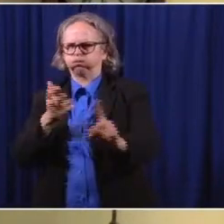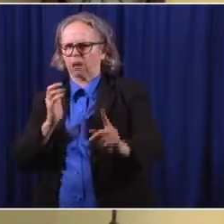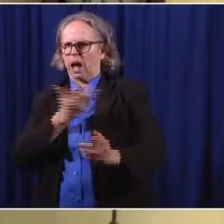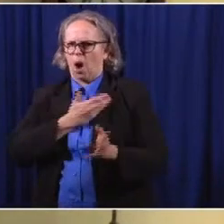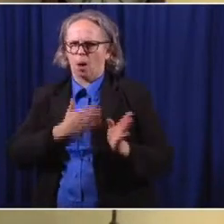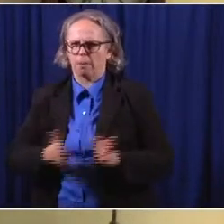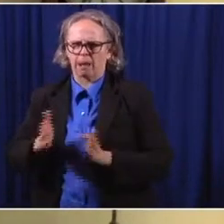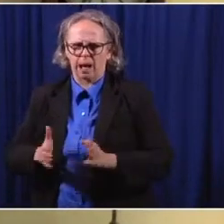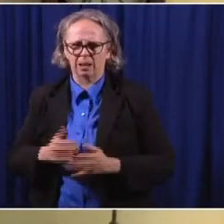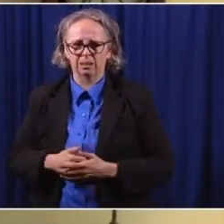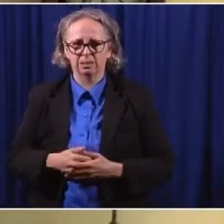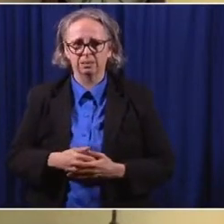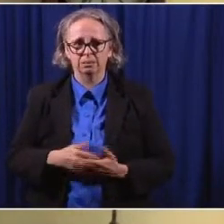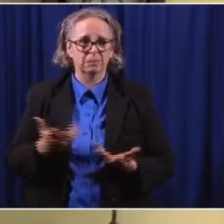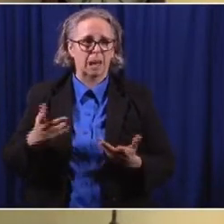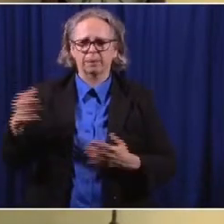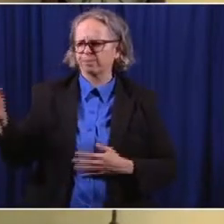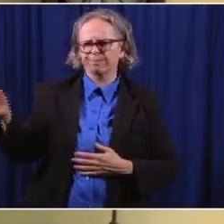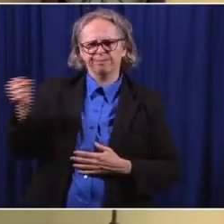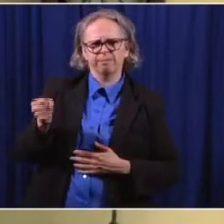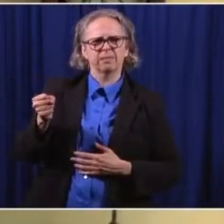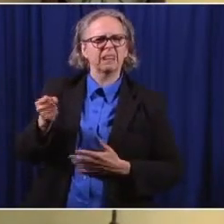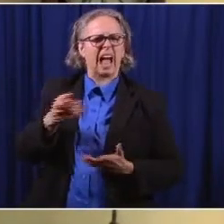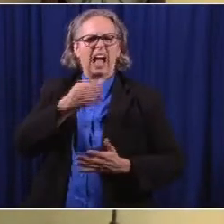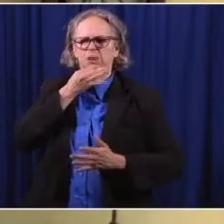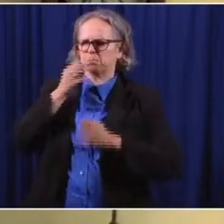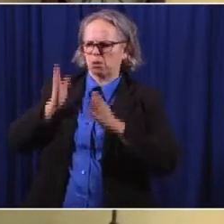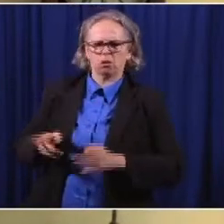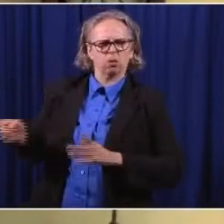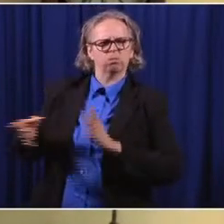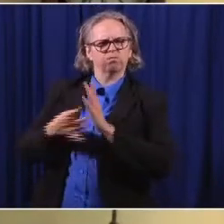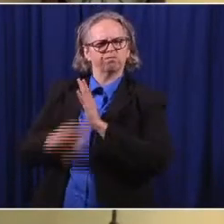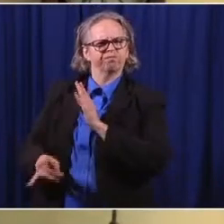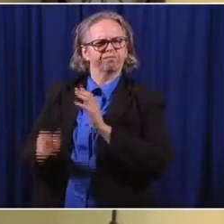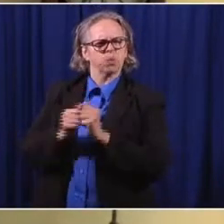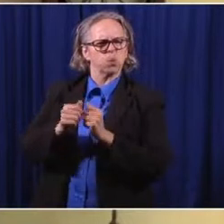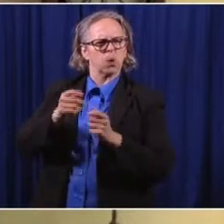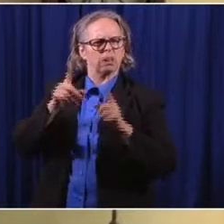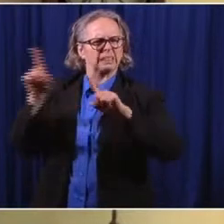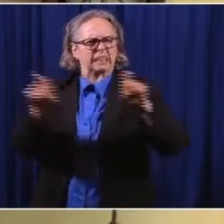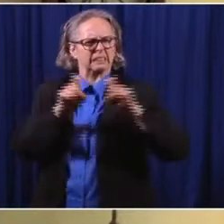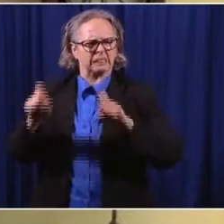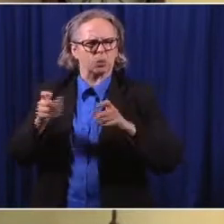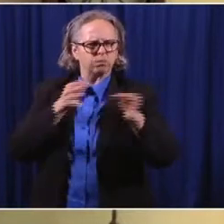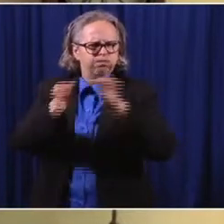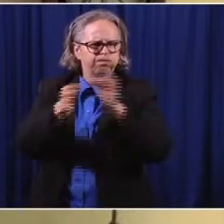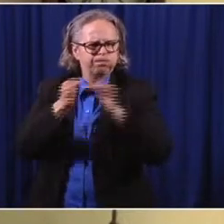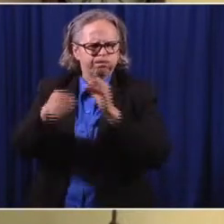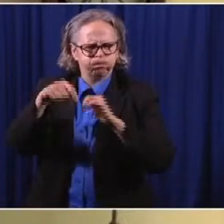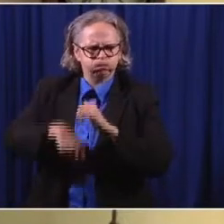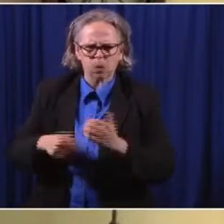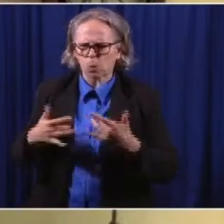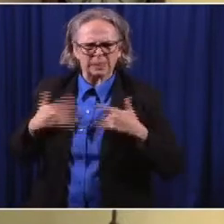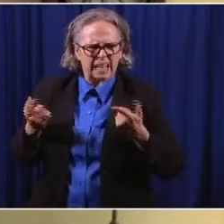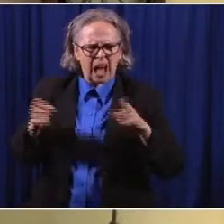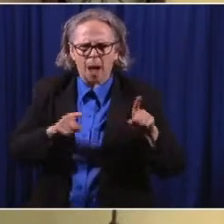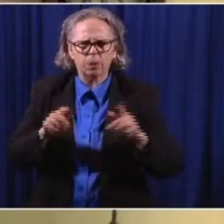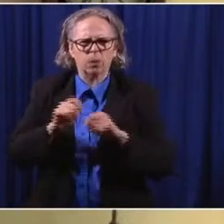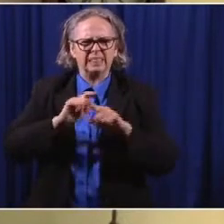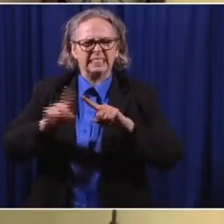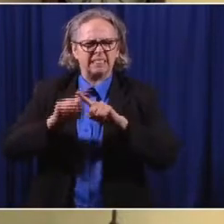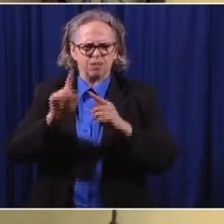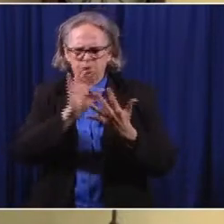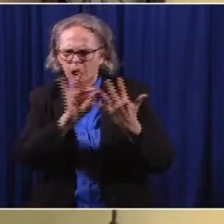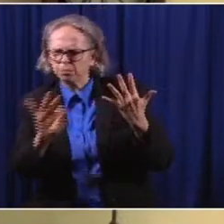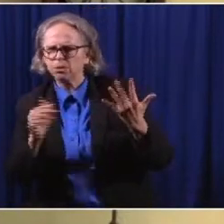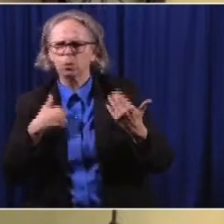testing experts that we have kind of walk everybody through exactly, Jackie, where we are with all the different testing. I